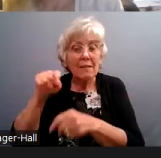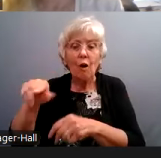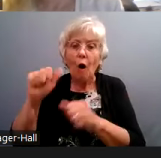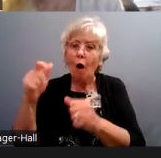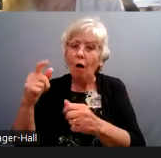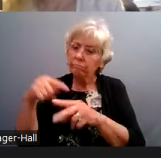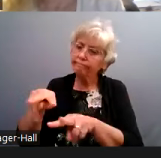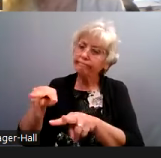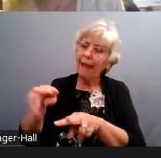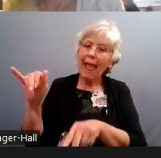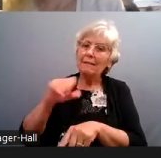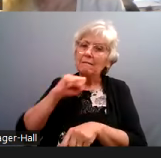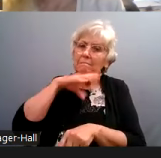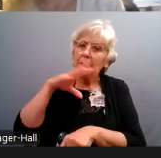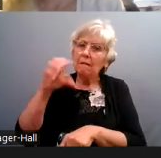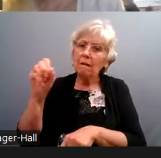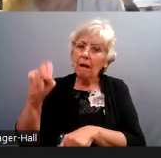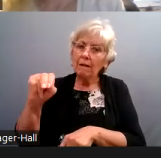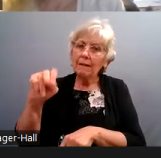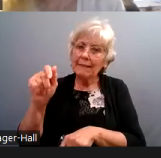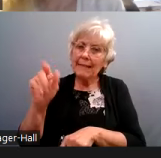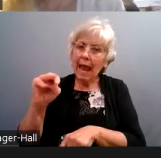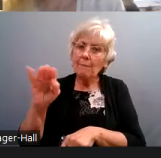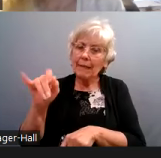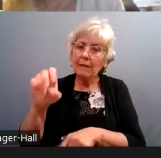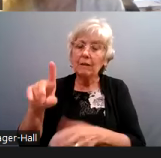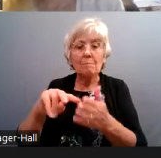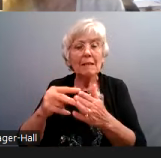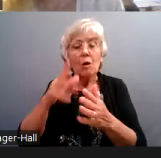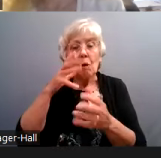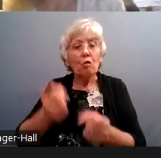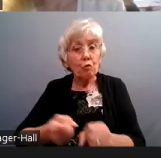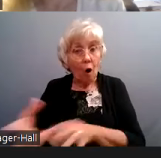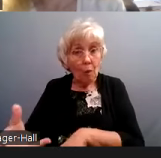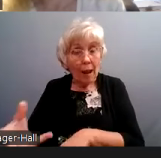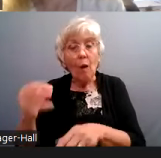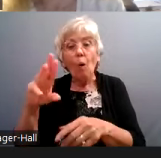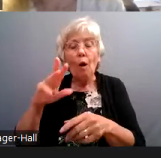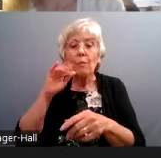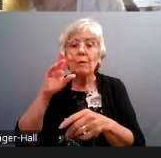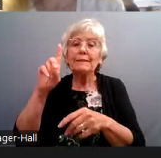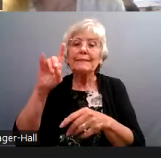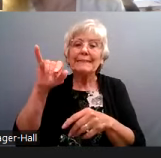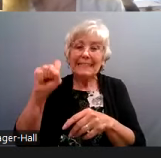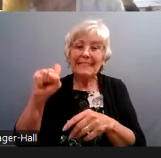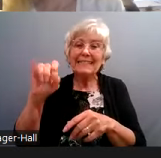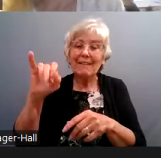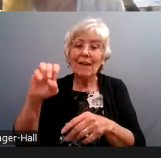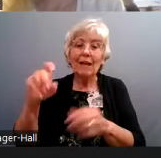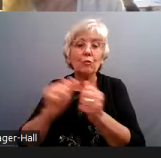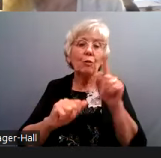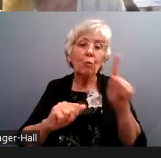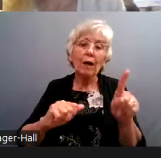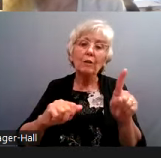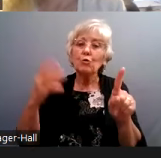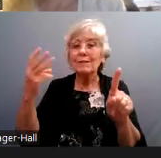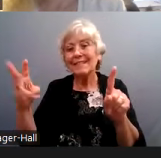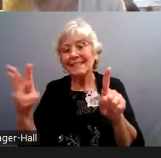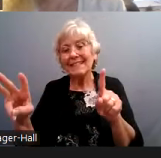items are either going to be thrown away, they're going to be disinfected with the 1 to 16 dilution rescue, or they're going to